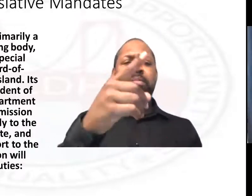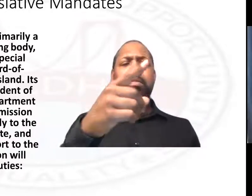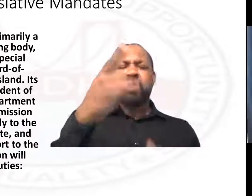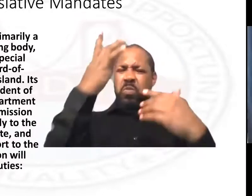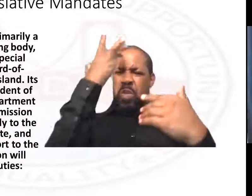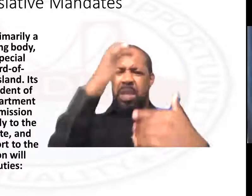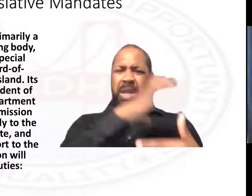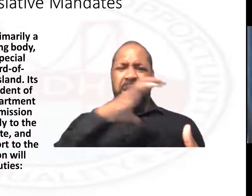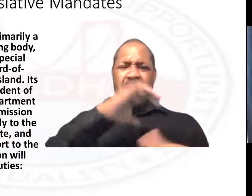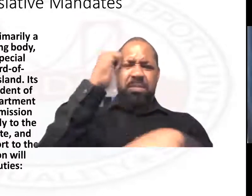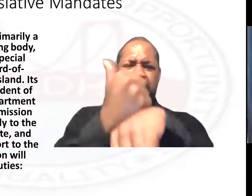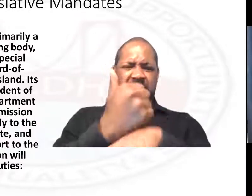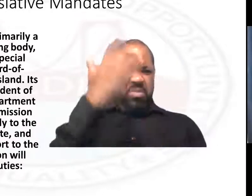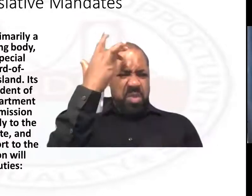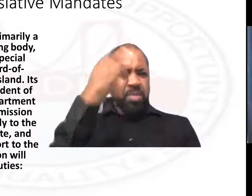Okay.